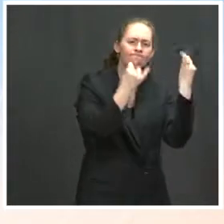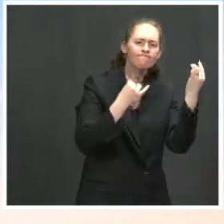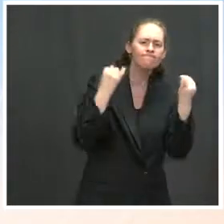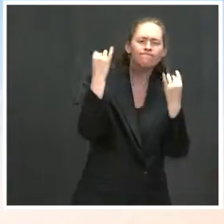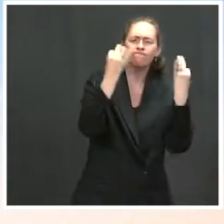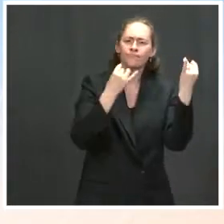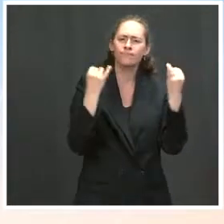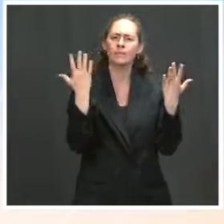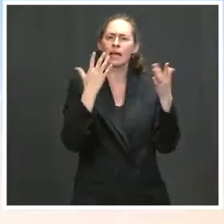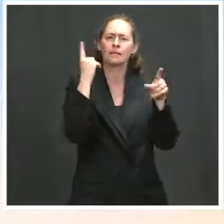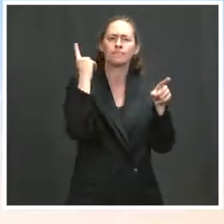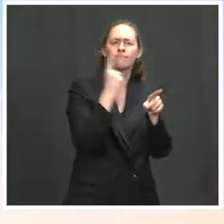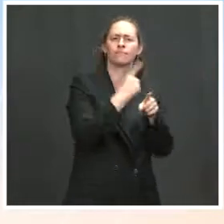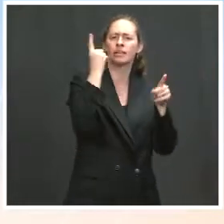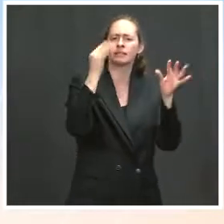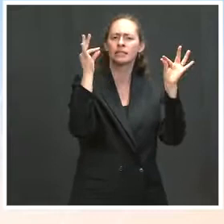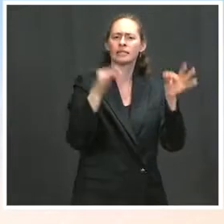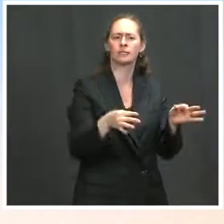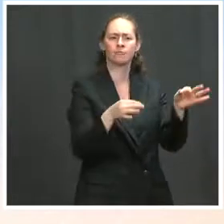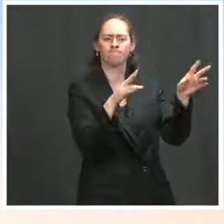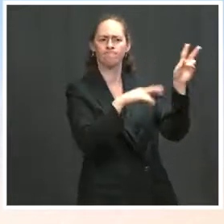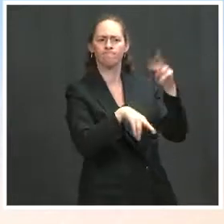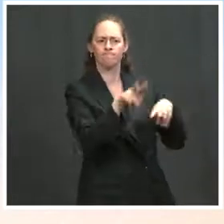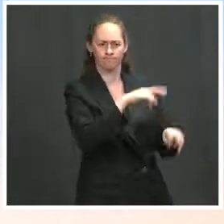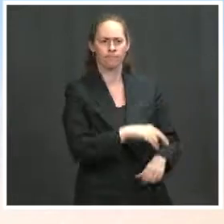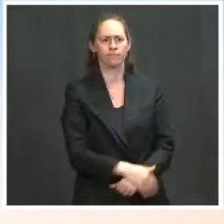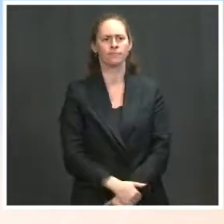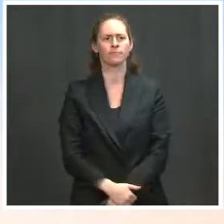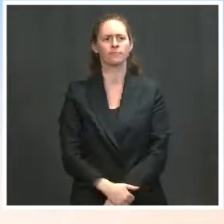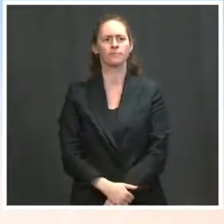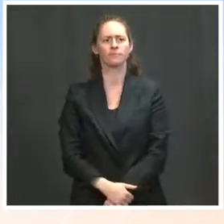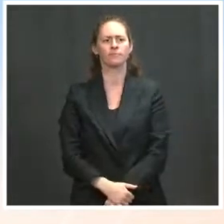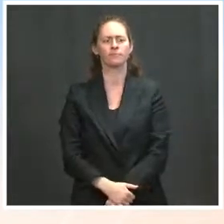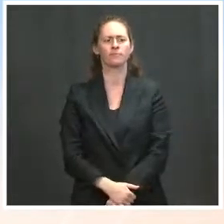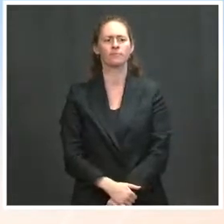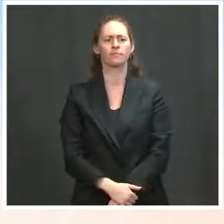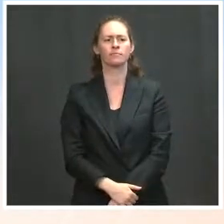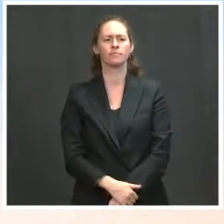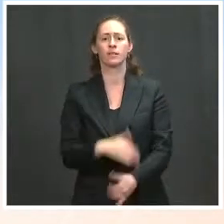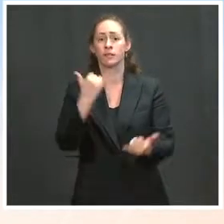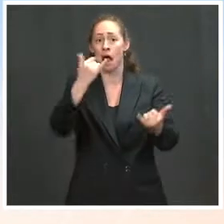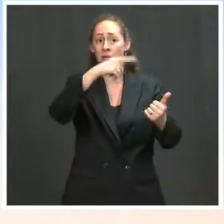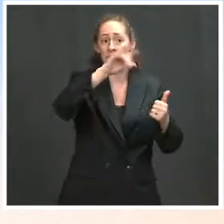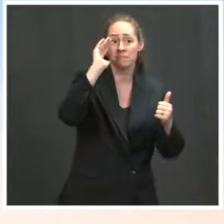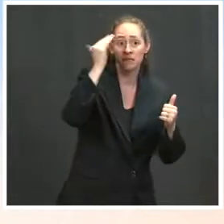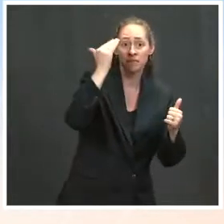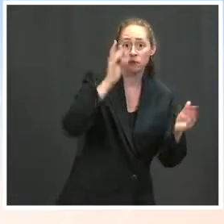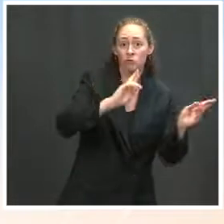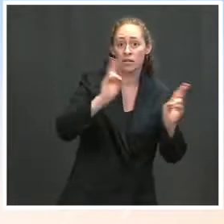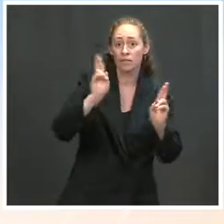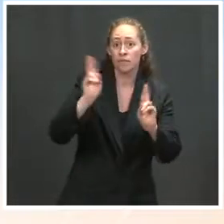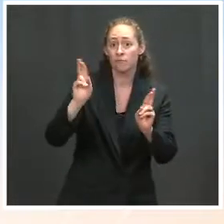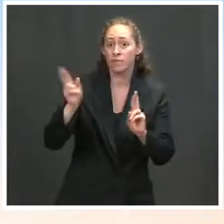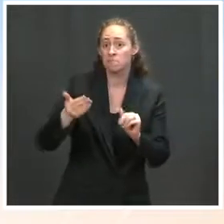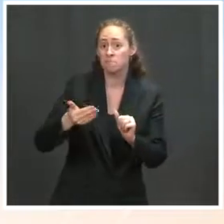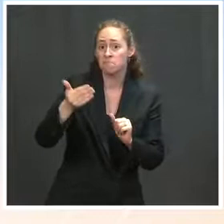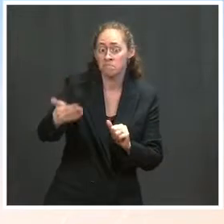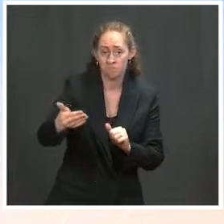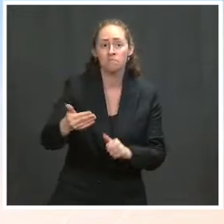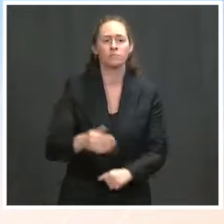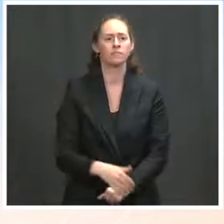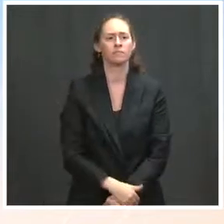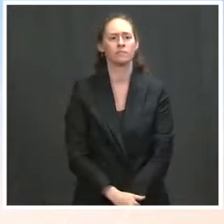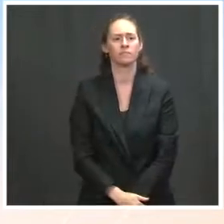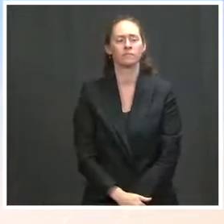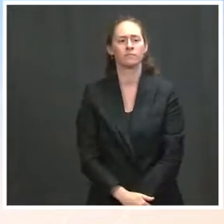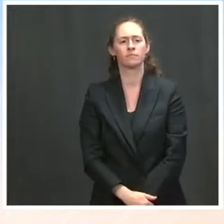Tokyo Olympics that's just coming up right around the corner. So the government of Japan has stressed that the public health remains the central priority as